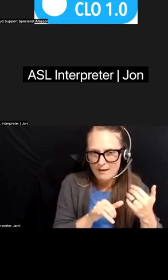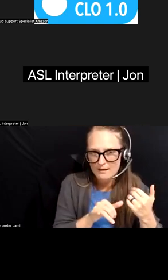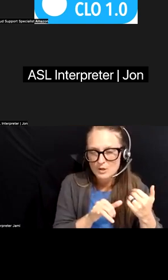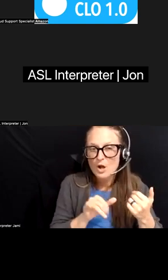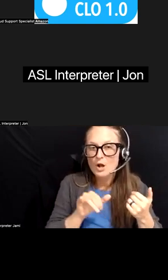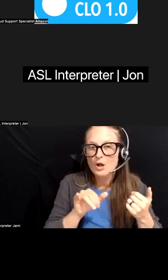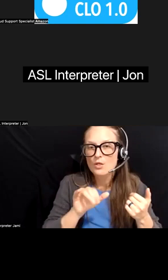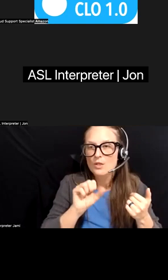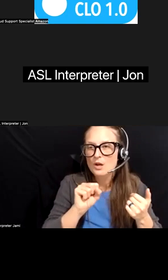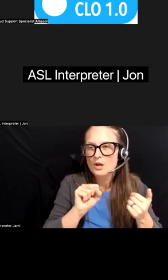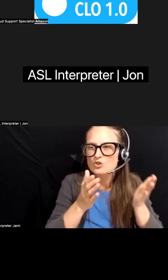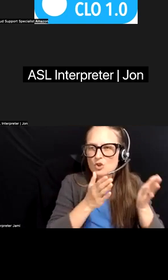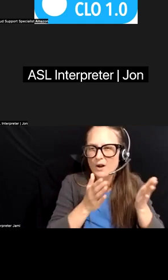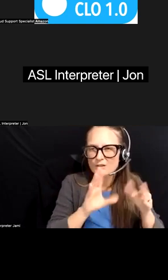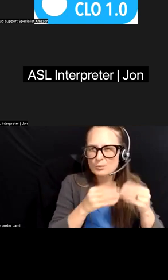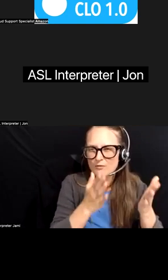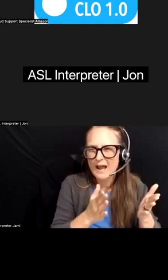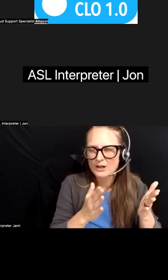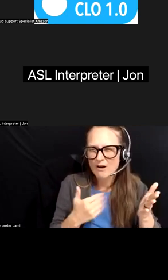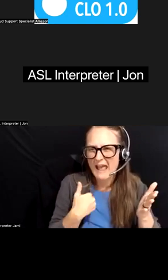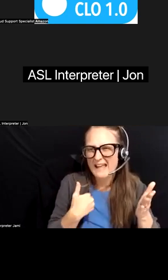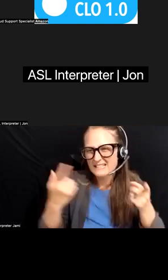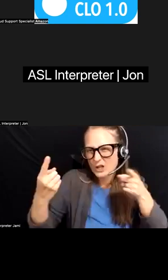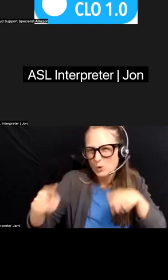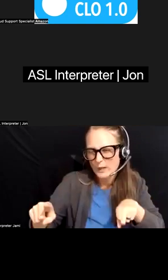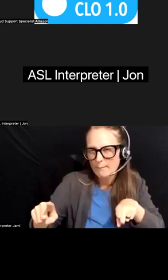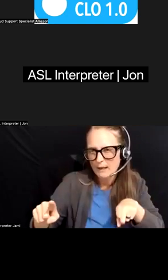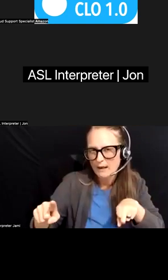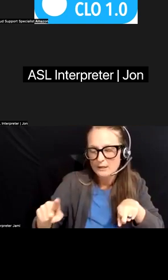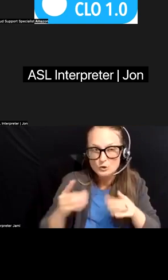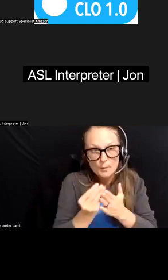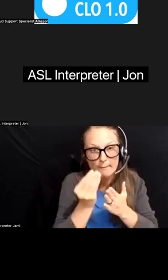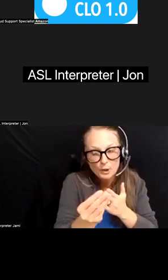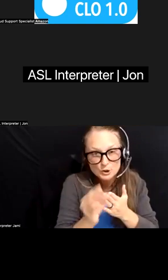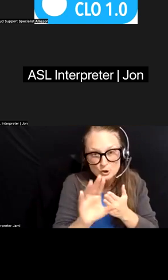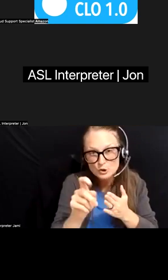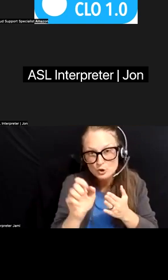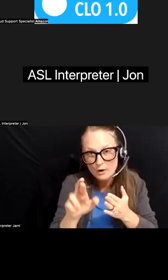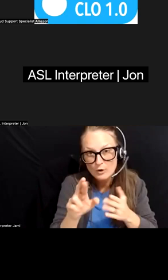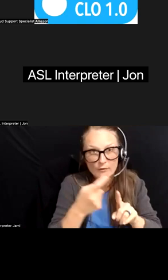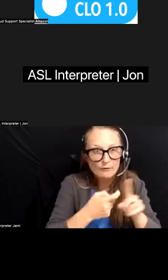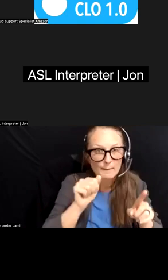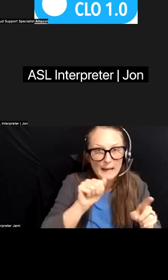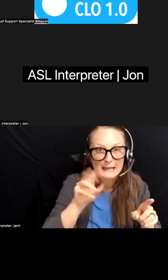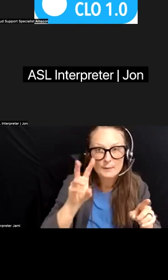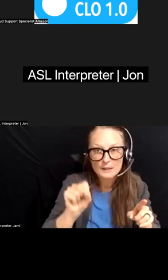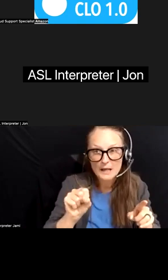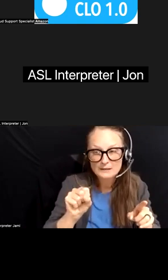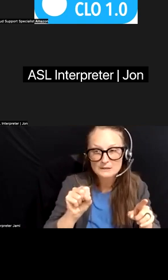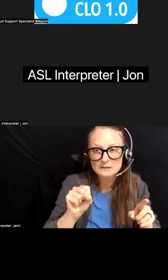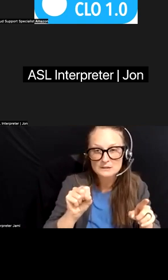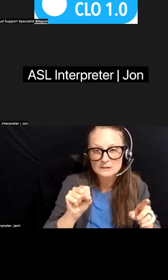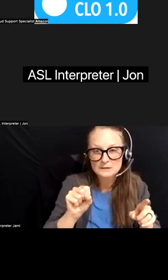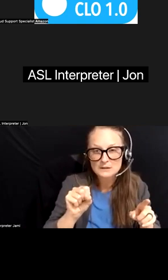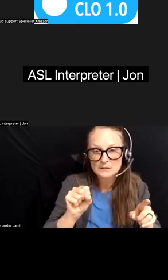service provider gives you service level agreement. So if you purchase your server from AWS versus somewhere else, you'll